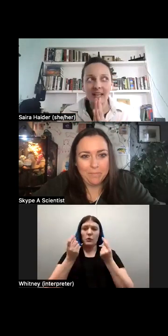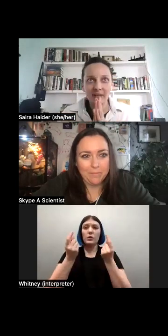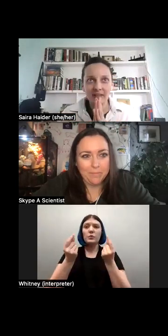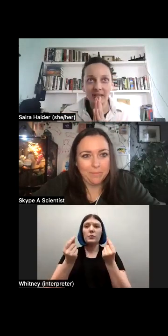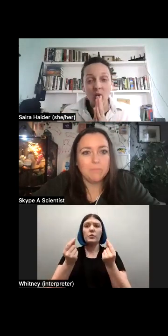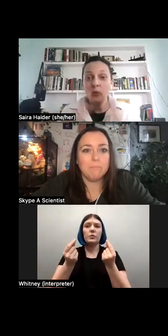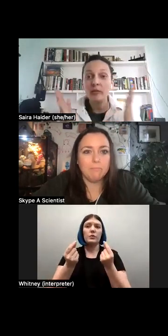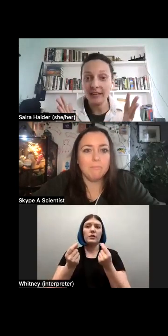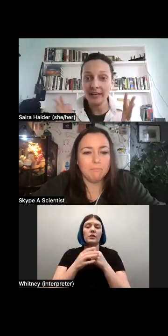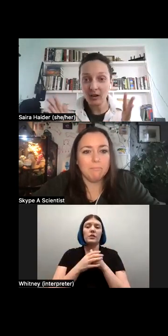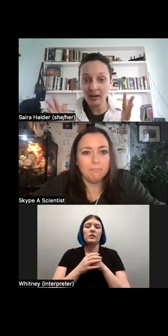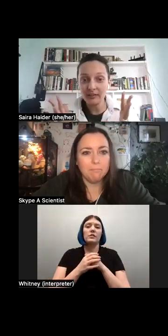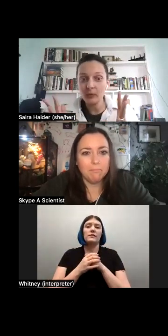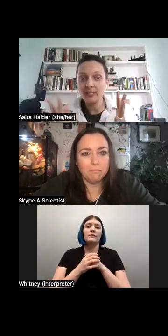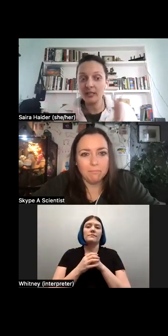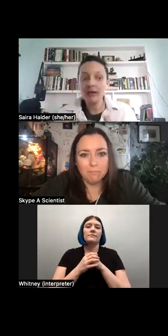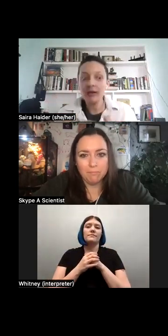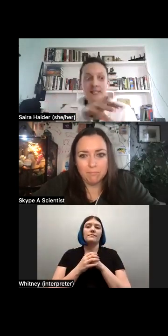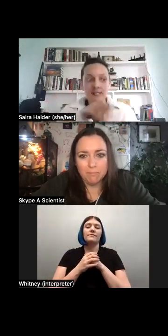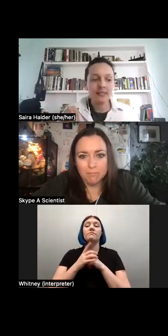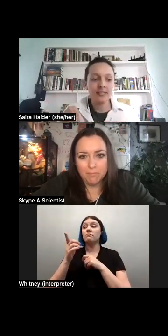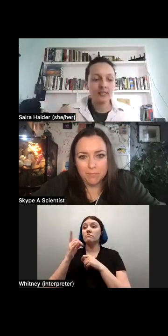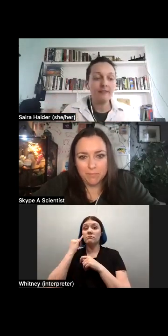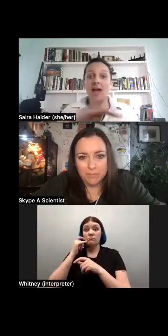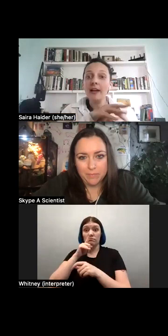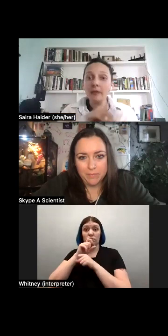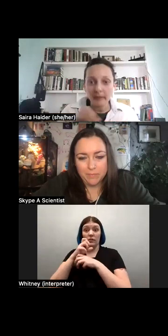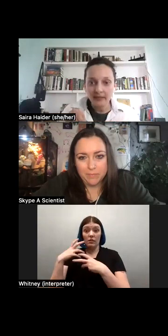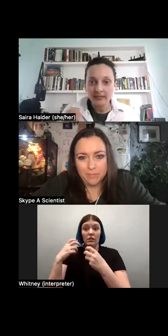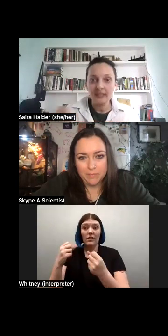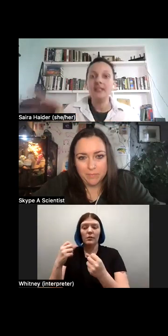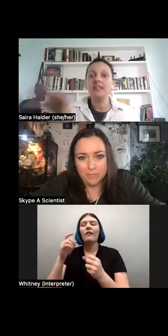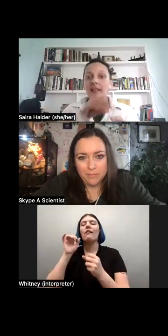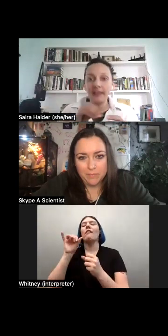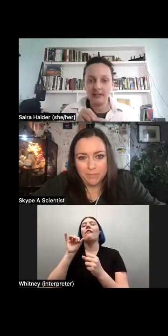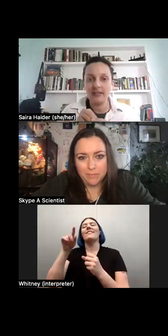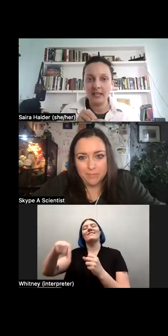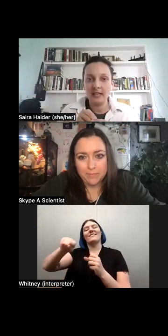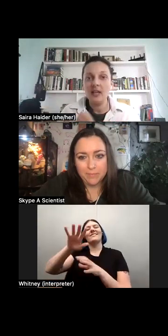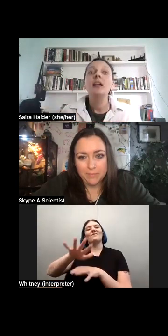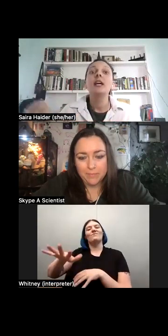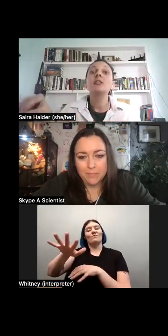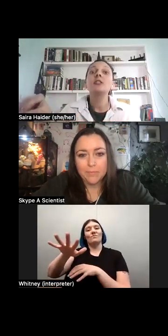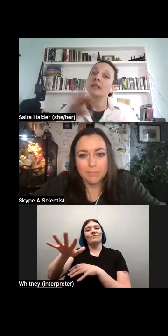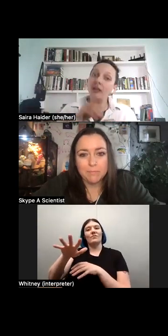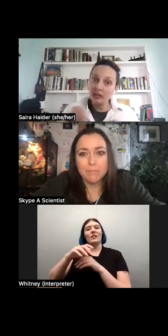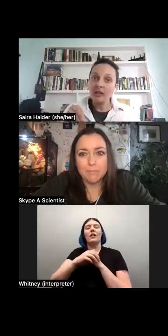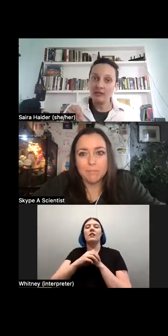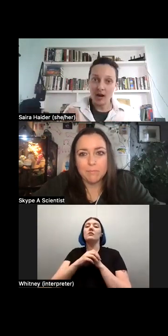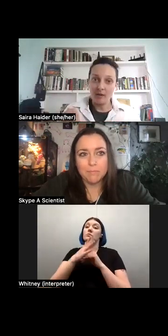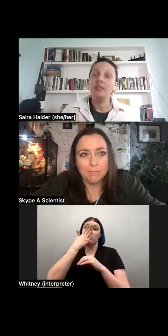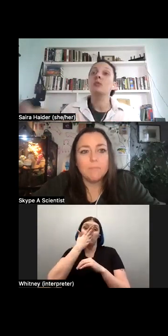not healthy? Or if the alligators are healthy, we can say, okay, this environment that this alligator is in is a really